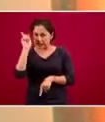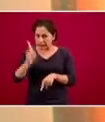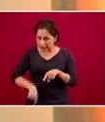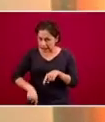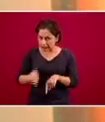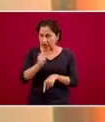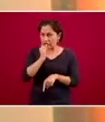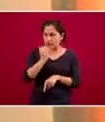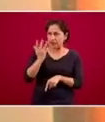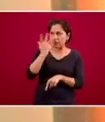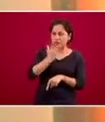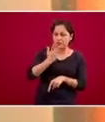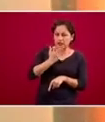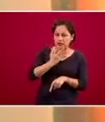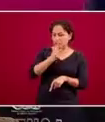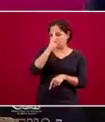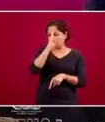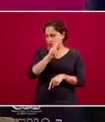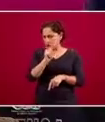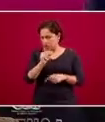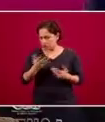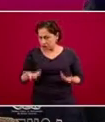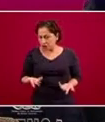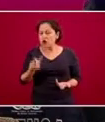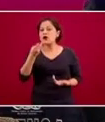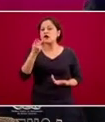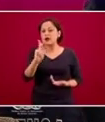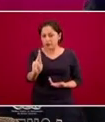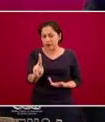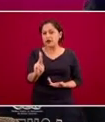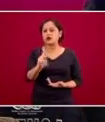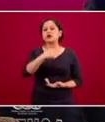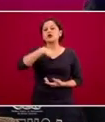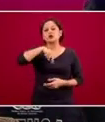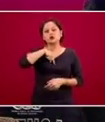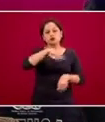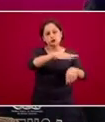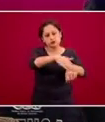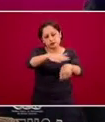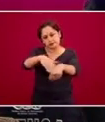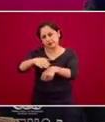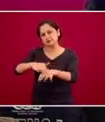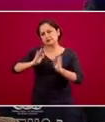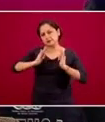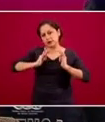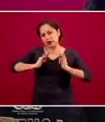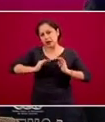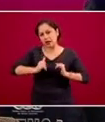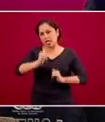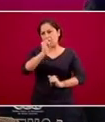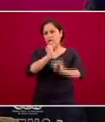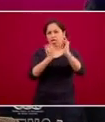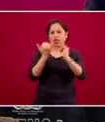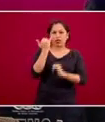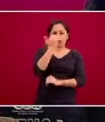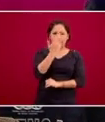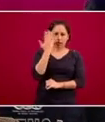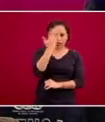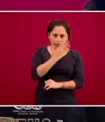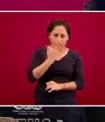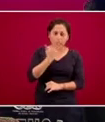occasionally consumes some sort of substance, for example, alcohol. So we want to make a